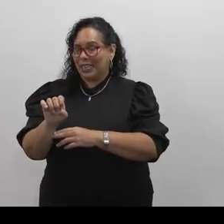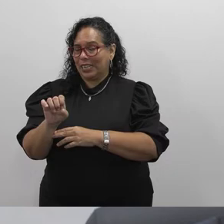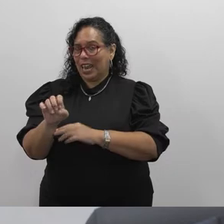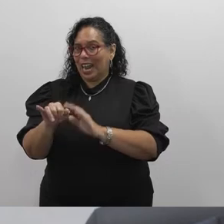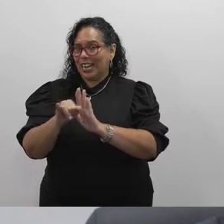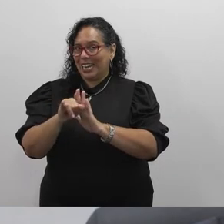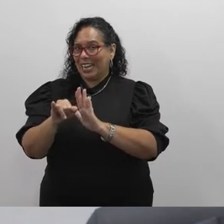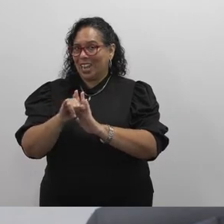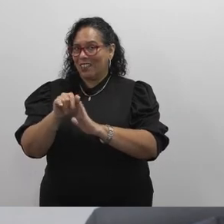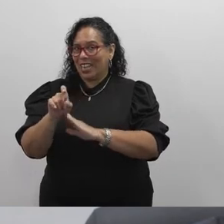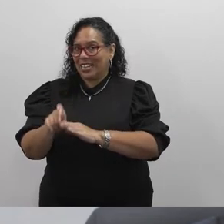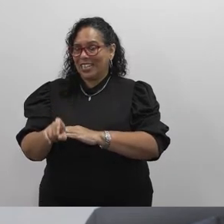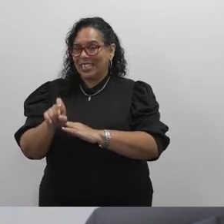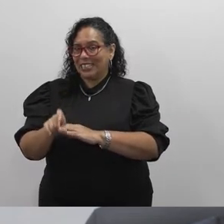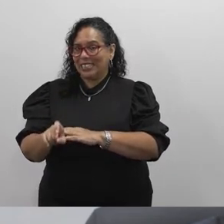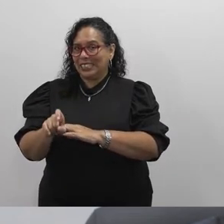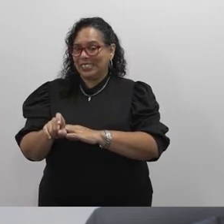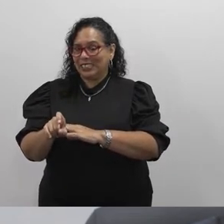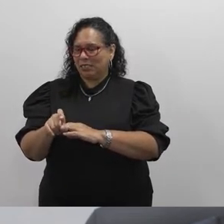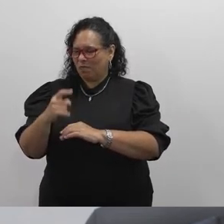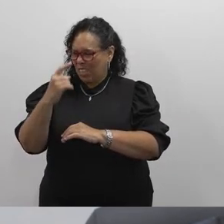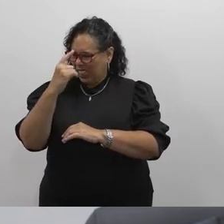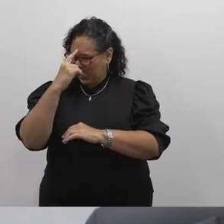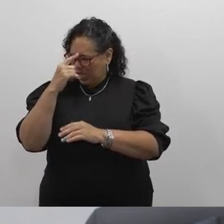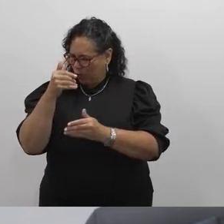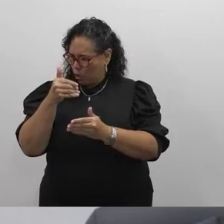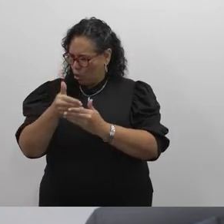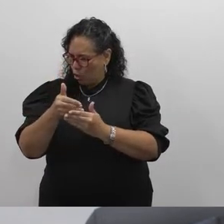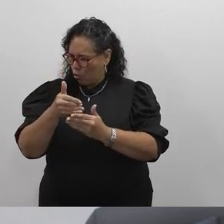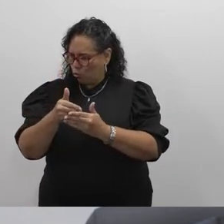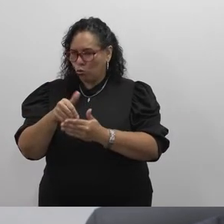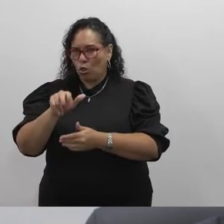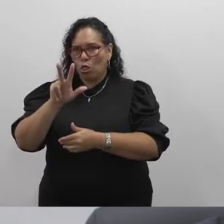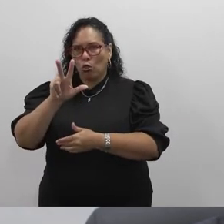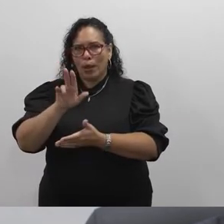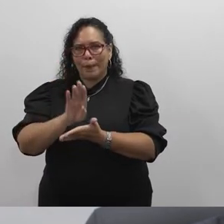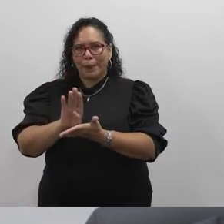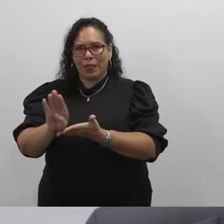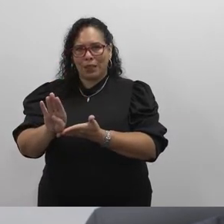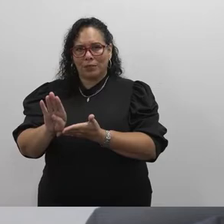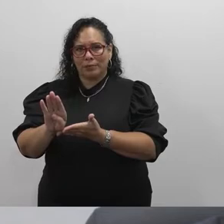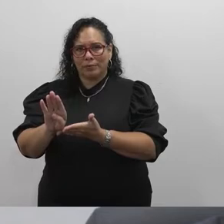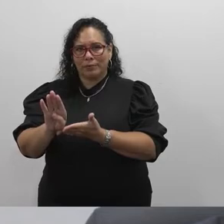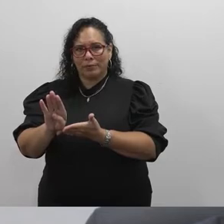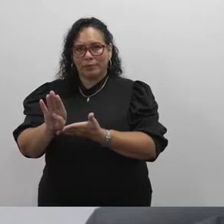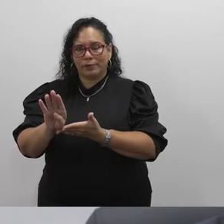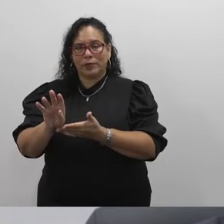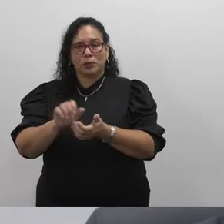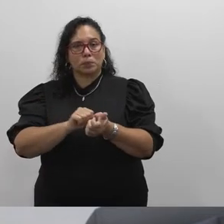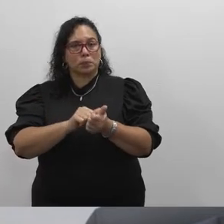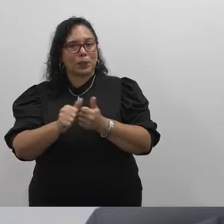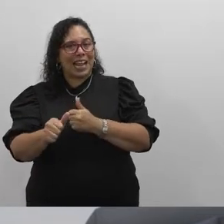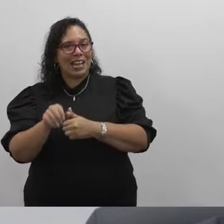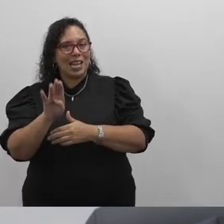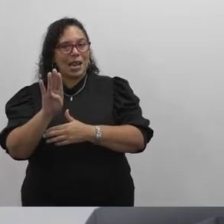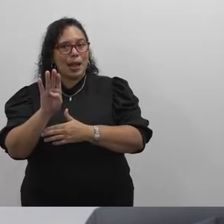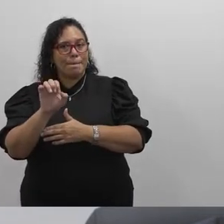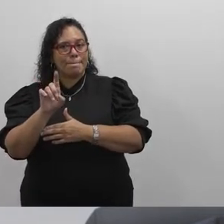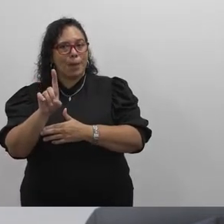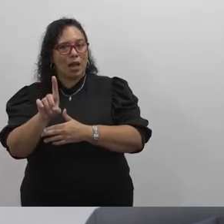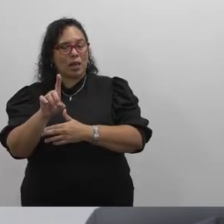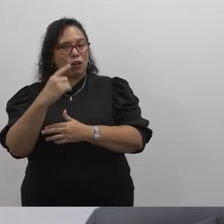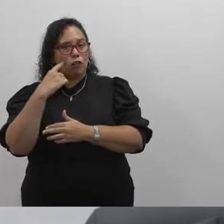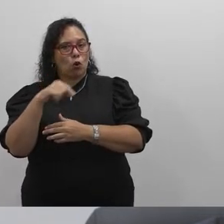identified needs in the amount, I think it was close to $3 billion, but we passed that bond for, I think it was